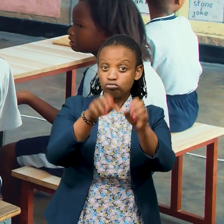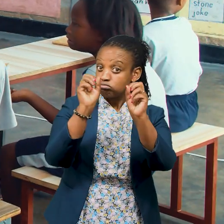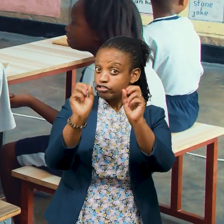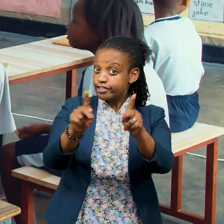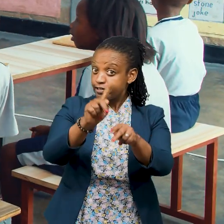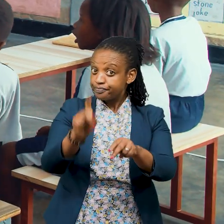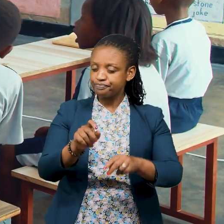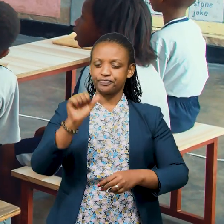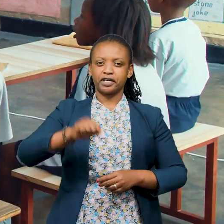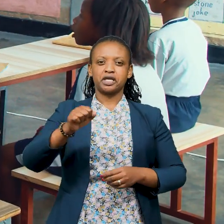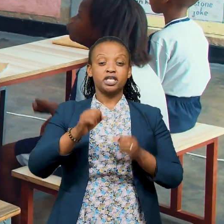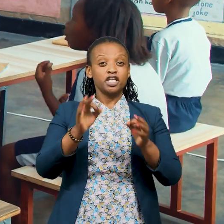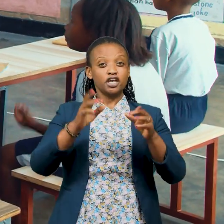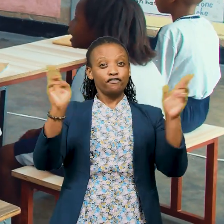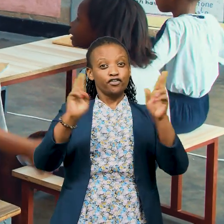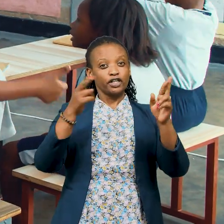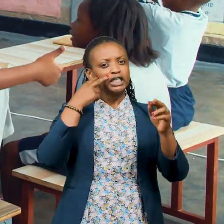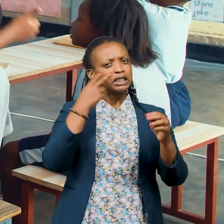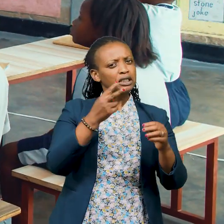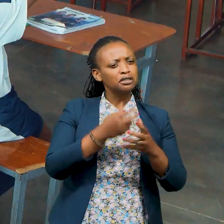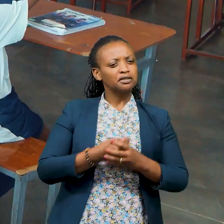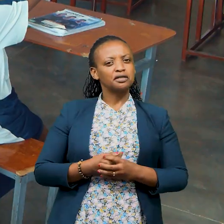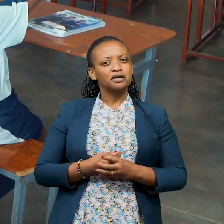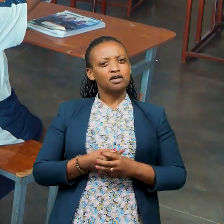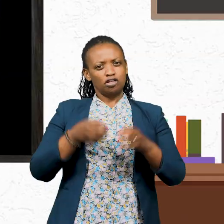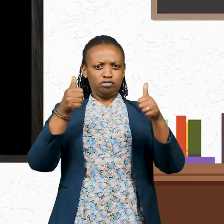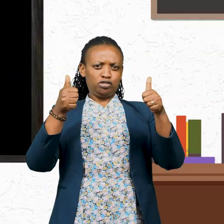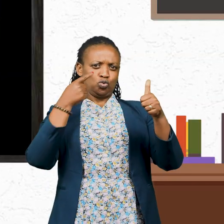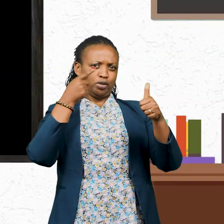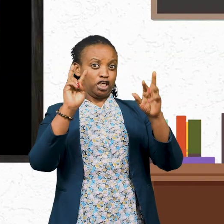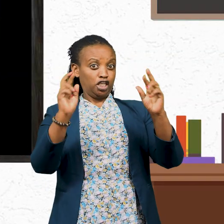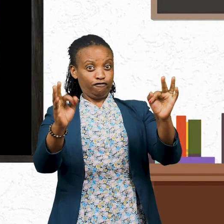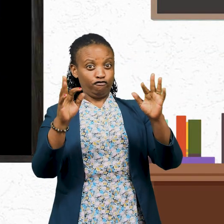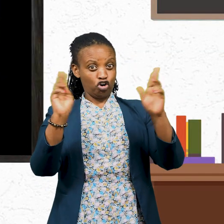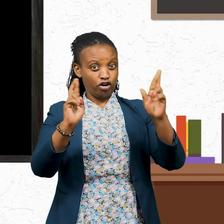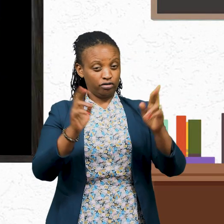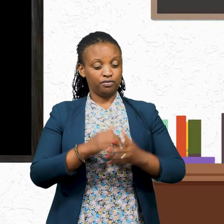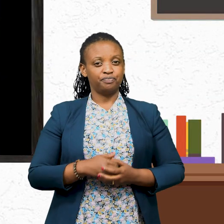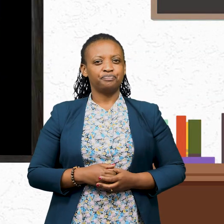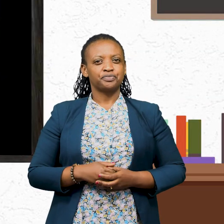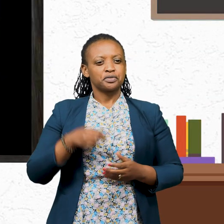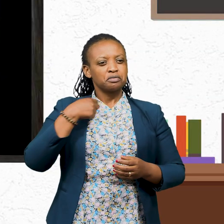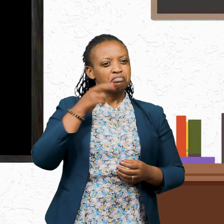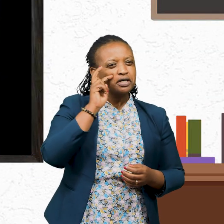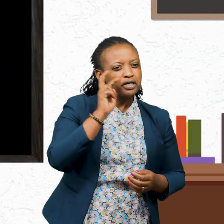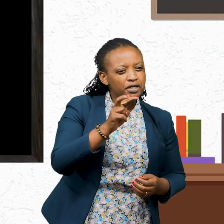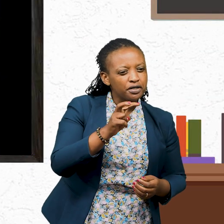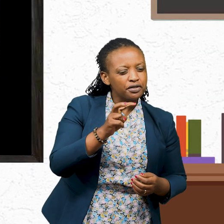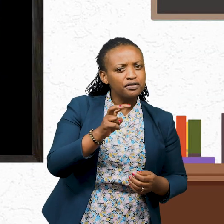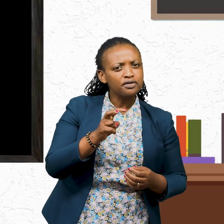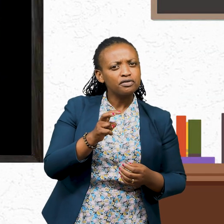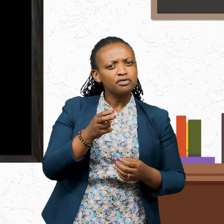If you are ready, let me see your thumb up. I can see a bunch of lions too.